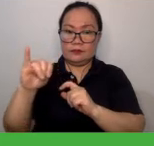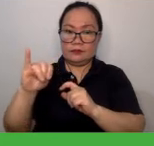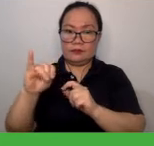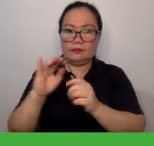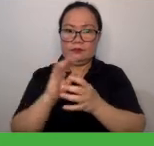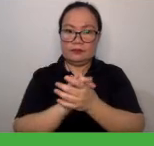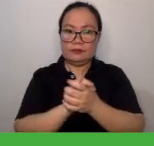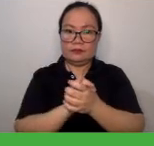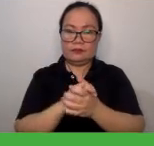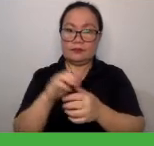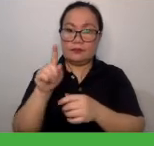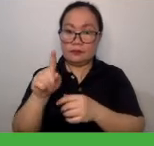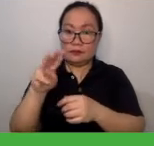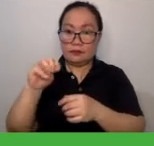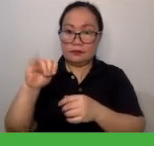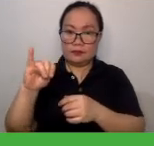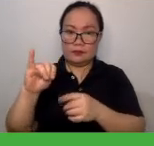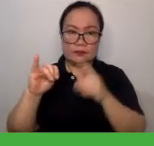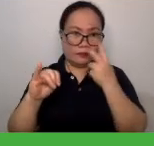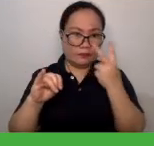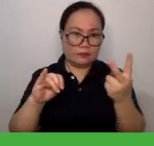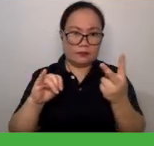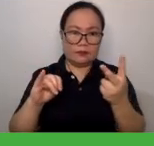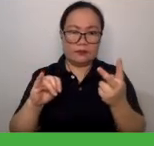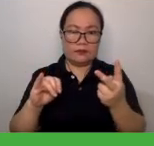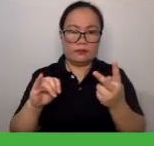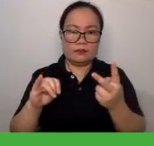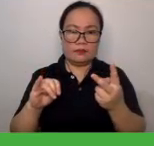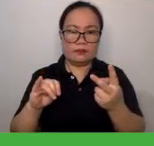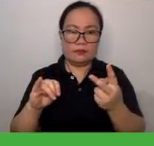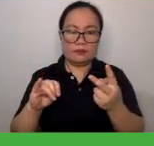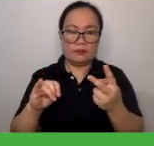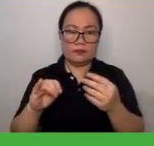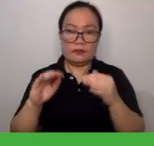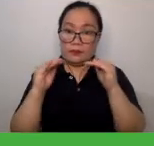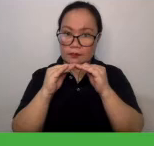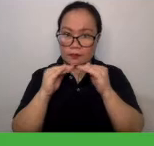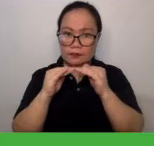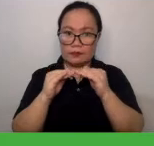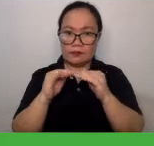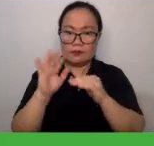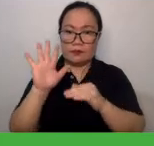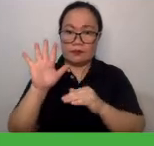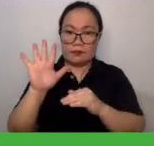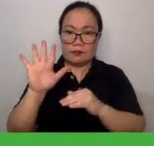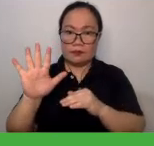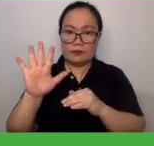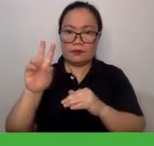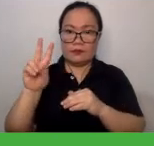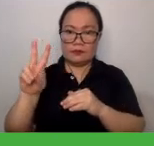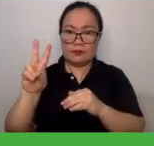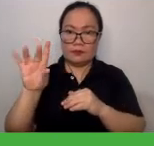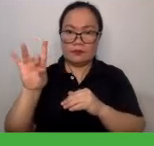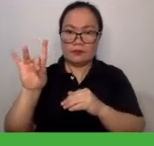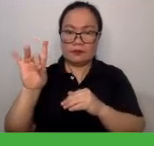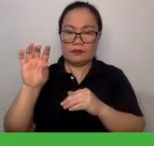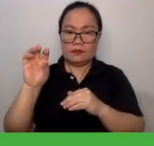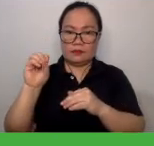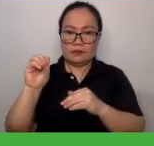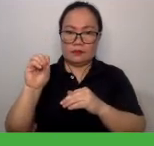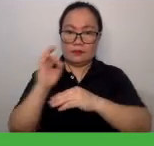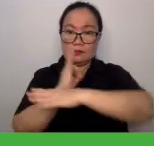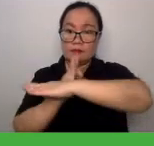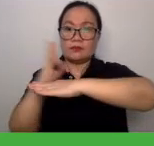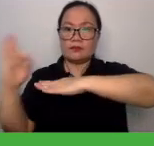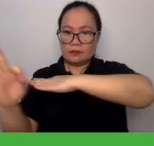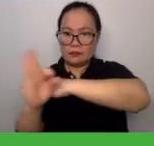ito ang gagawin nating 1 mile. Now, 1 mile is equivalent to, ano nga ulit yung kanina?